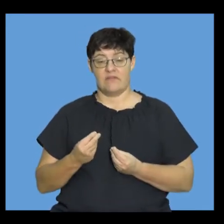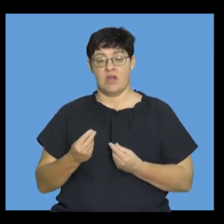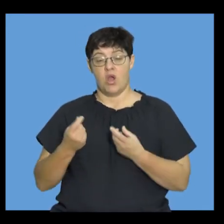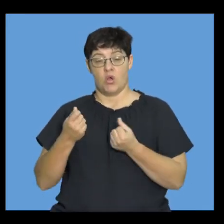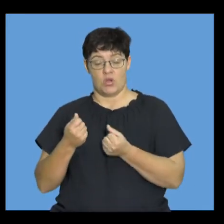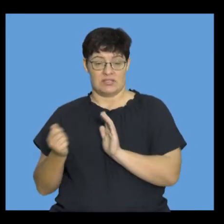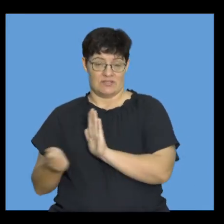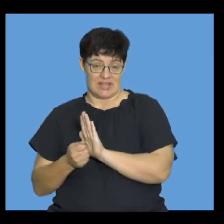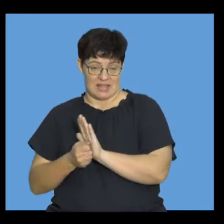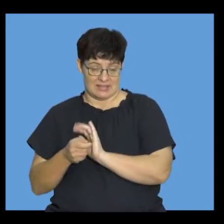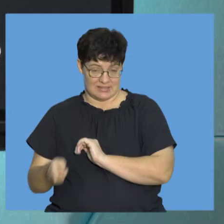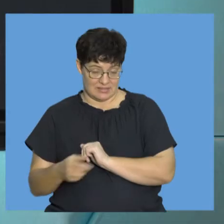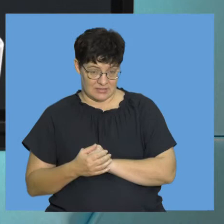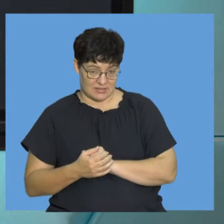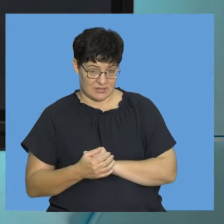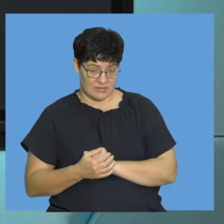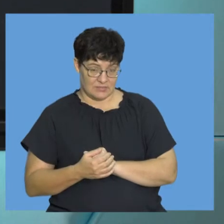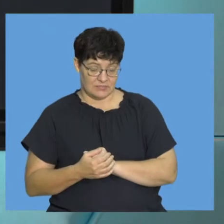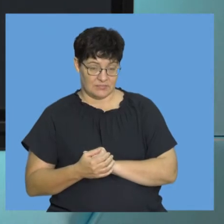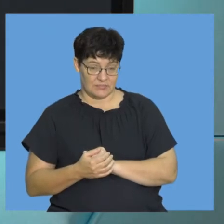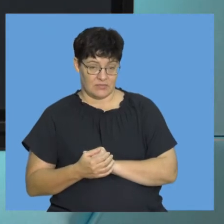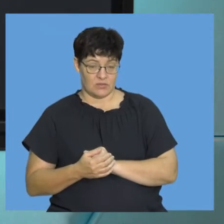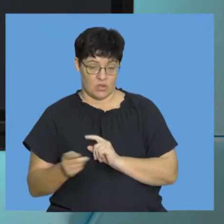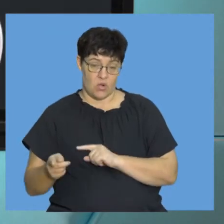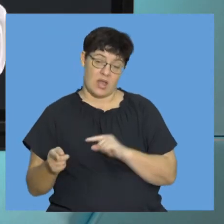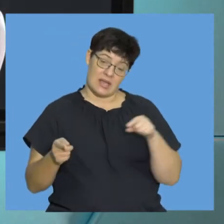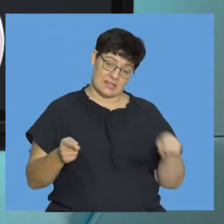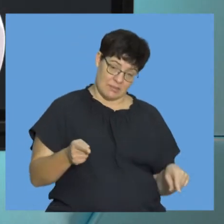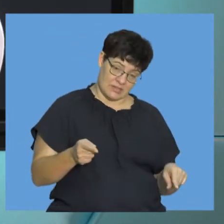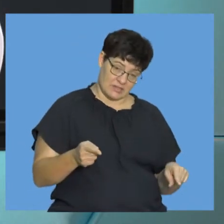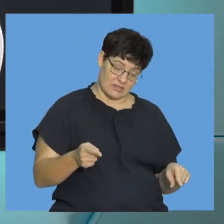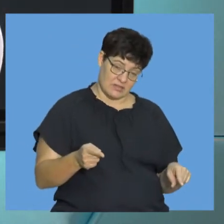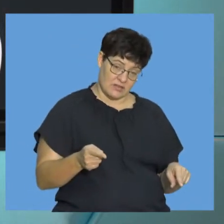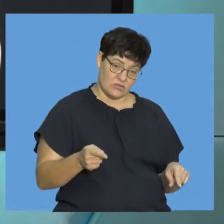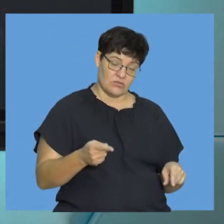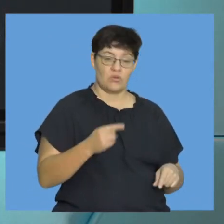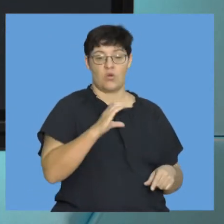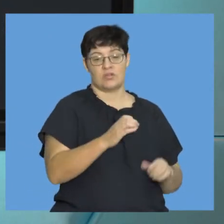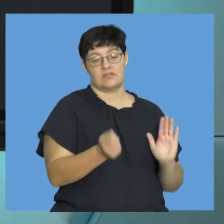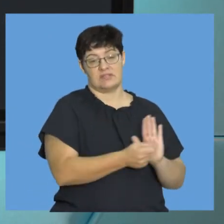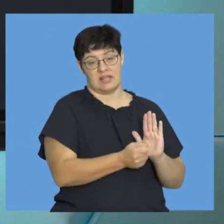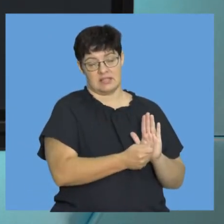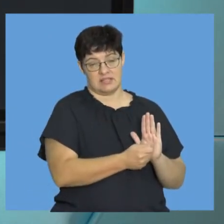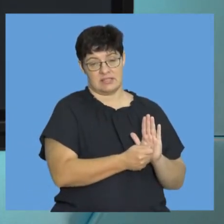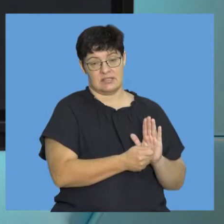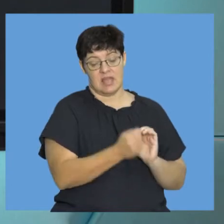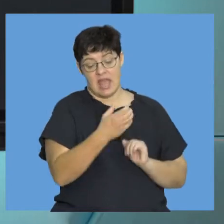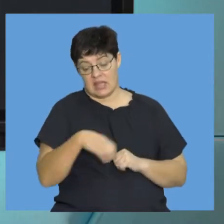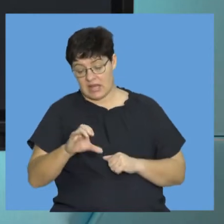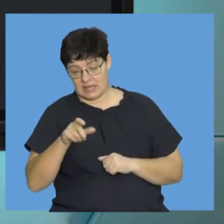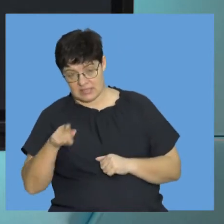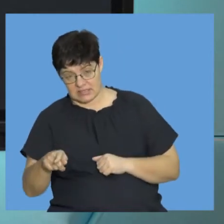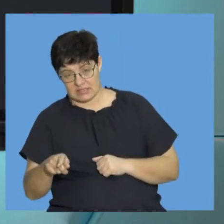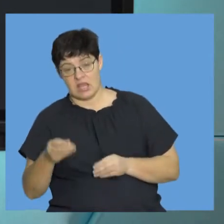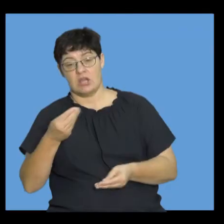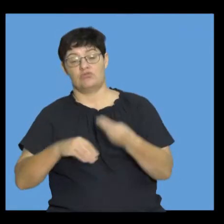I'm selling goods, what's my double entry? A debit to cost of sales and a credit to my trading